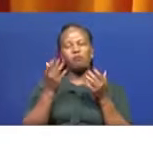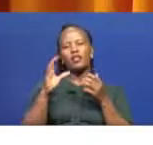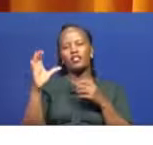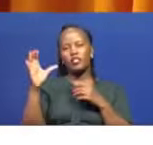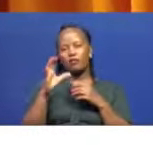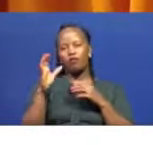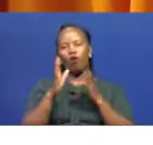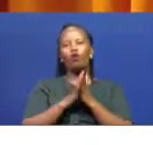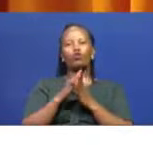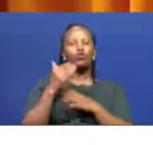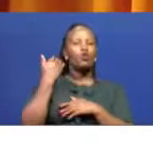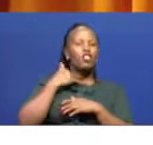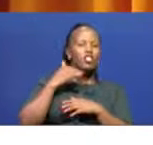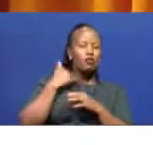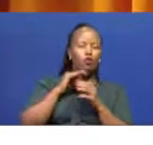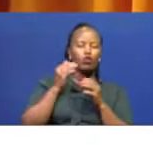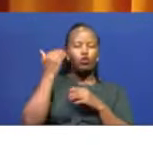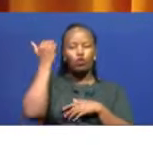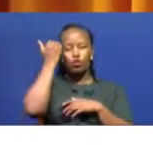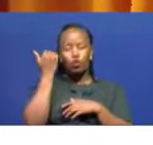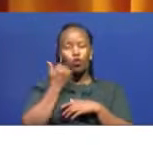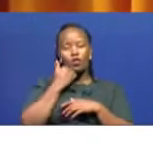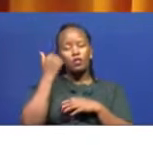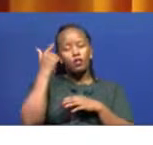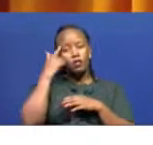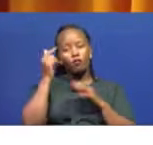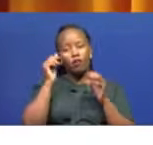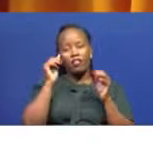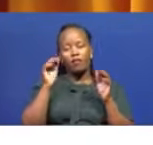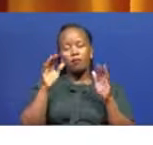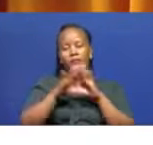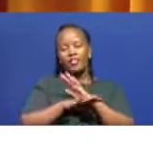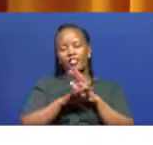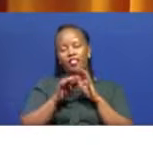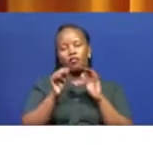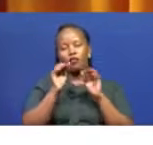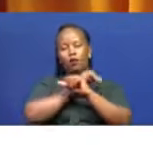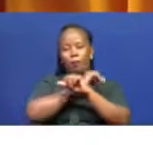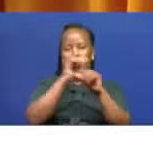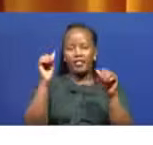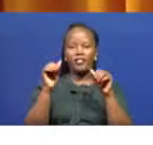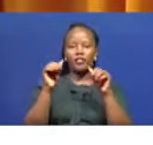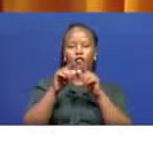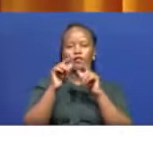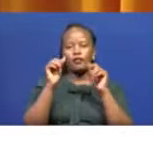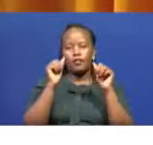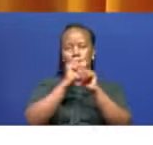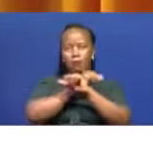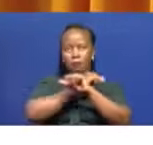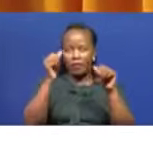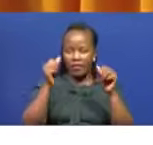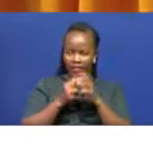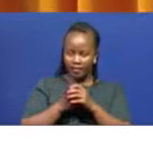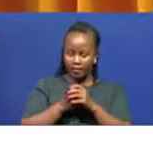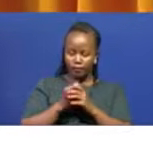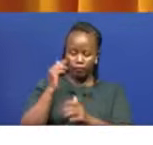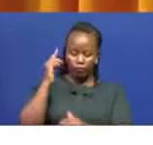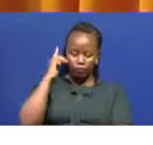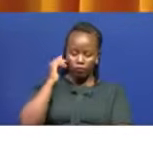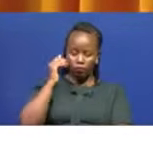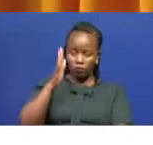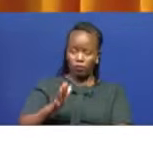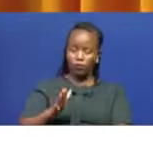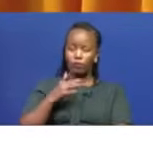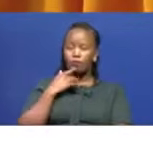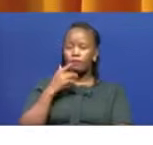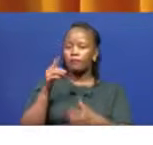and criminal proceedings for the Deputy President, unlike the President. According to Mr. Gahagua, this